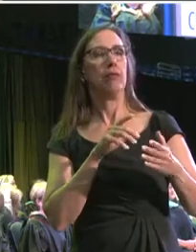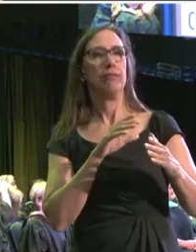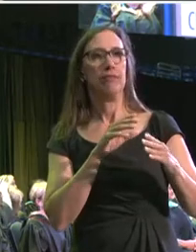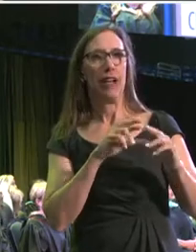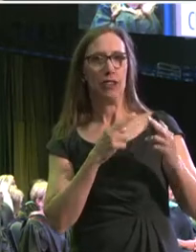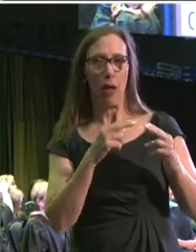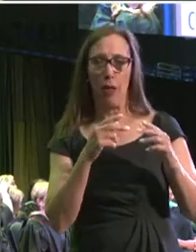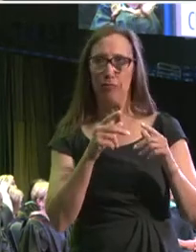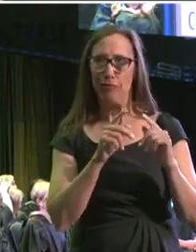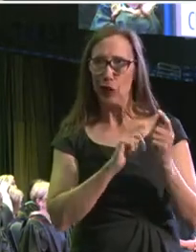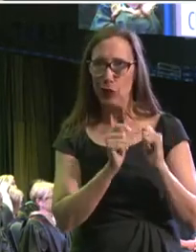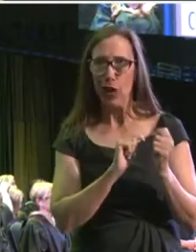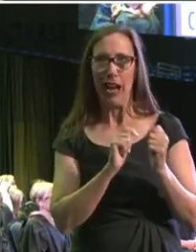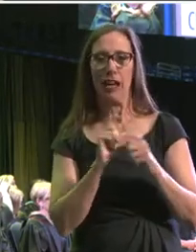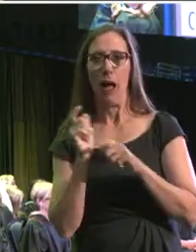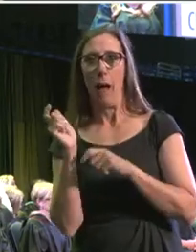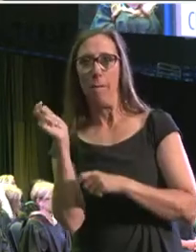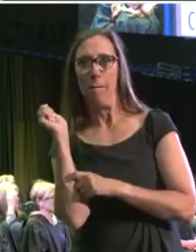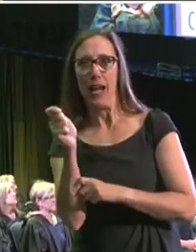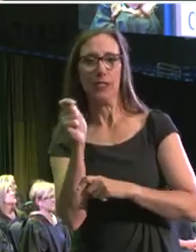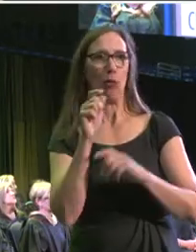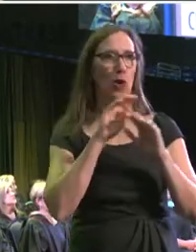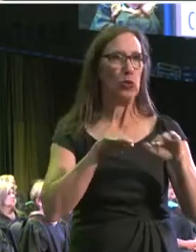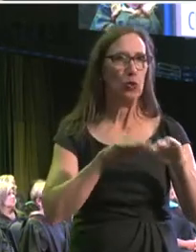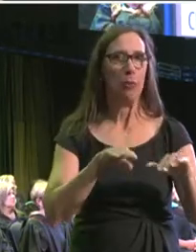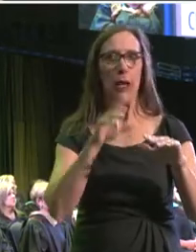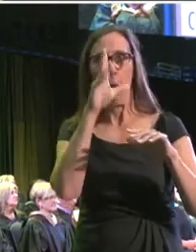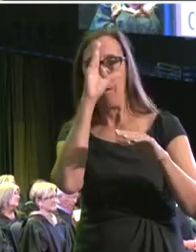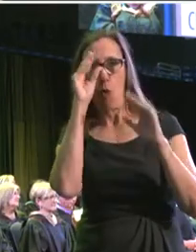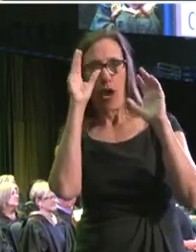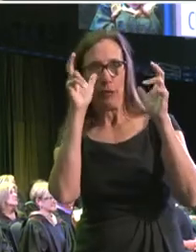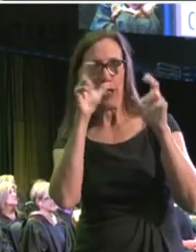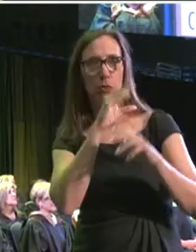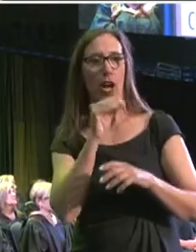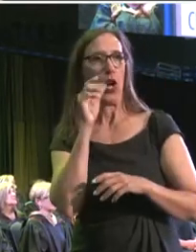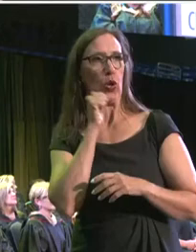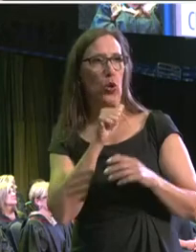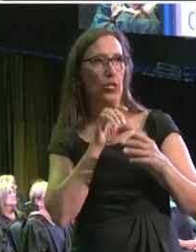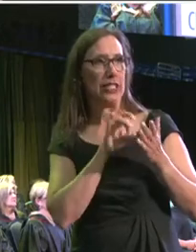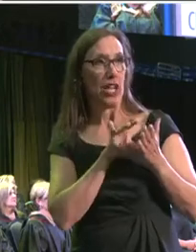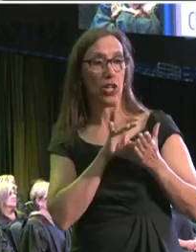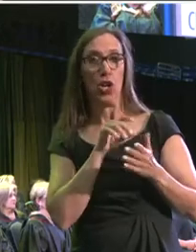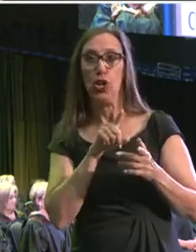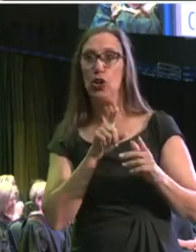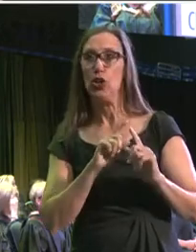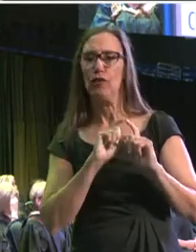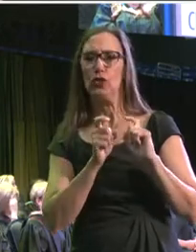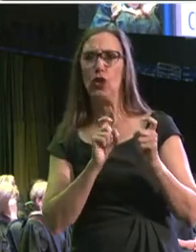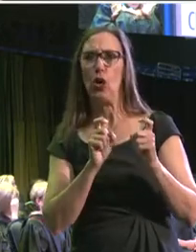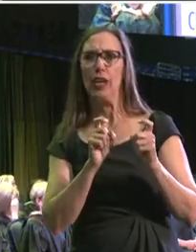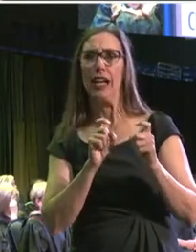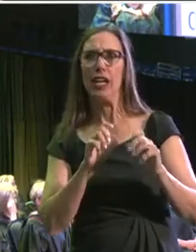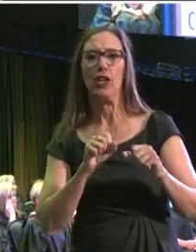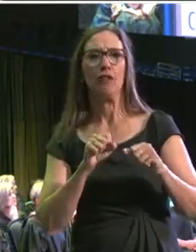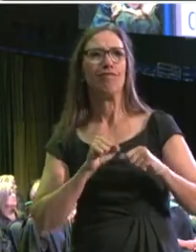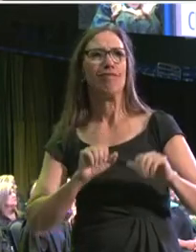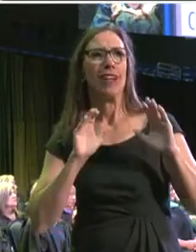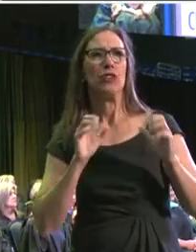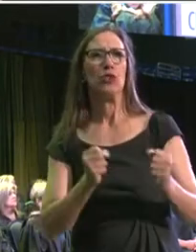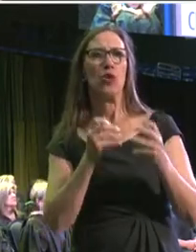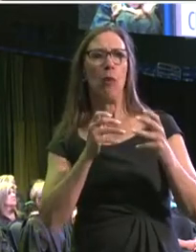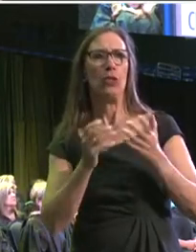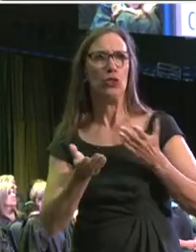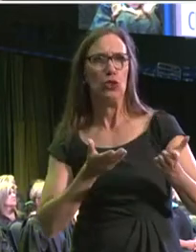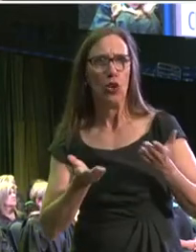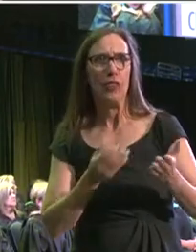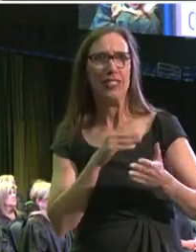wrestling, track, baseball, swimming, boys basketball, and girls soccer. You have donated hours of service and